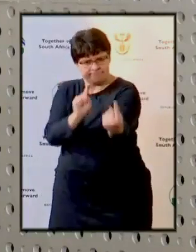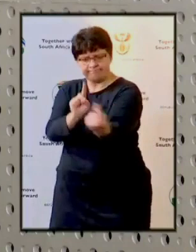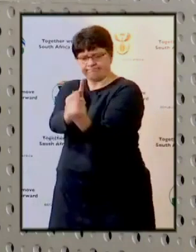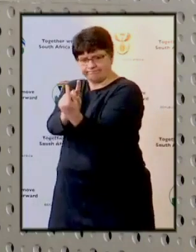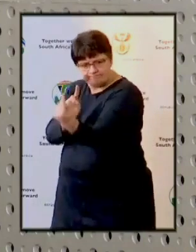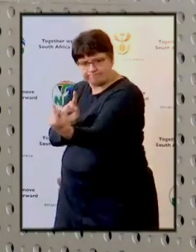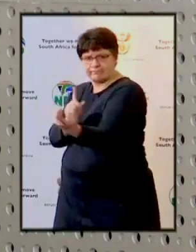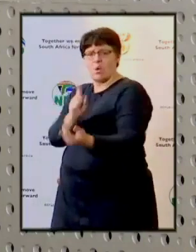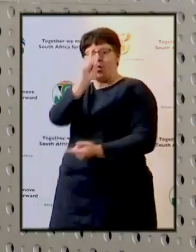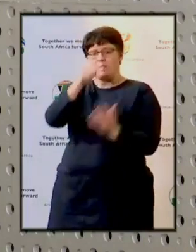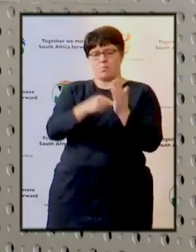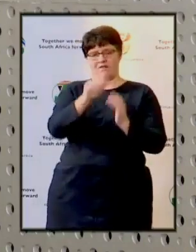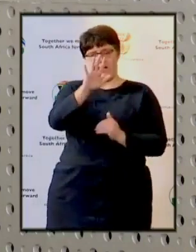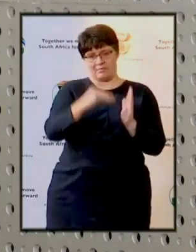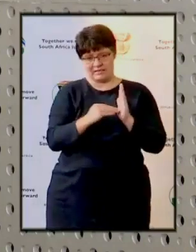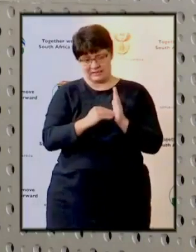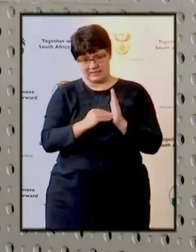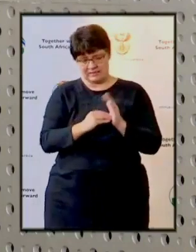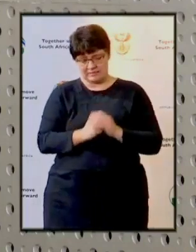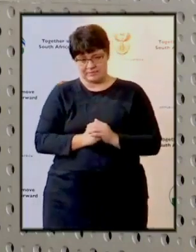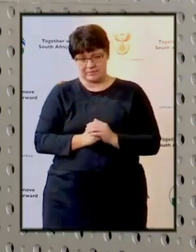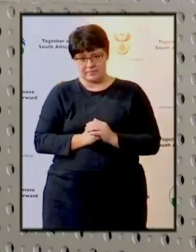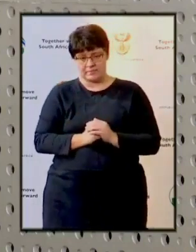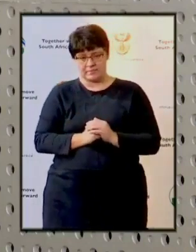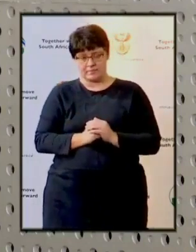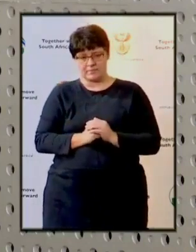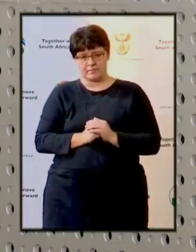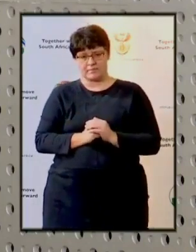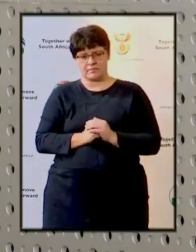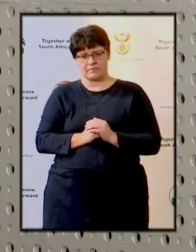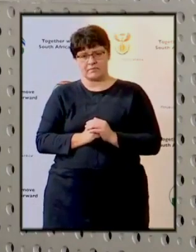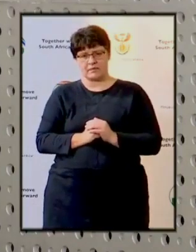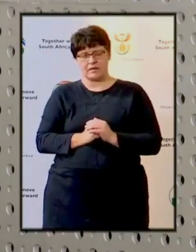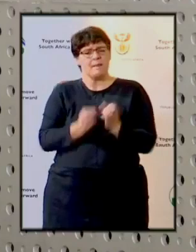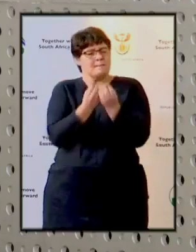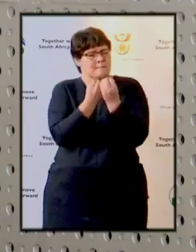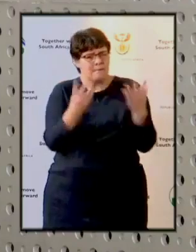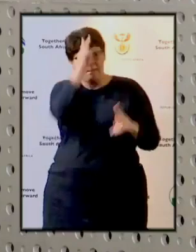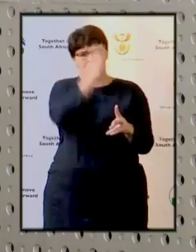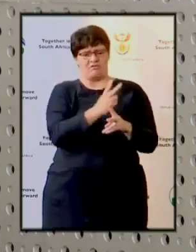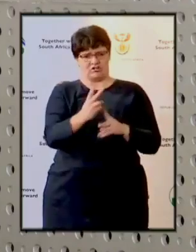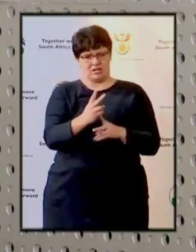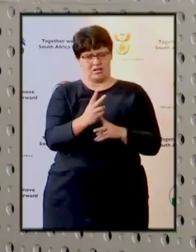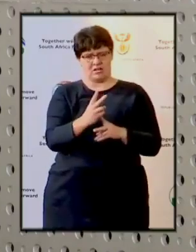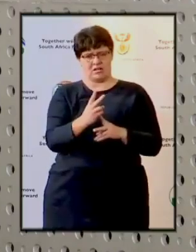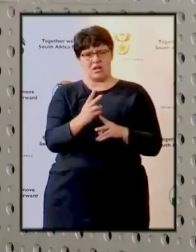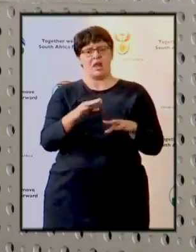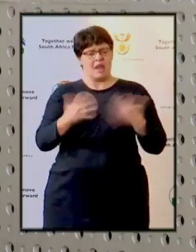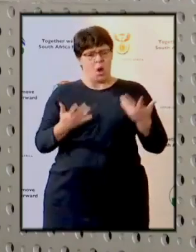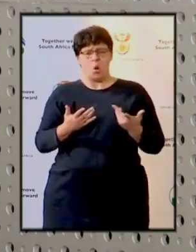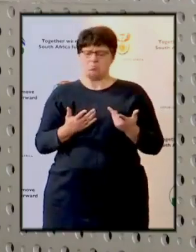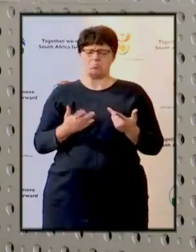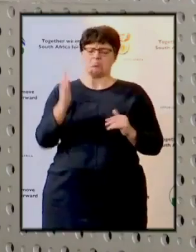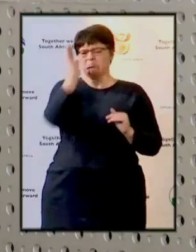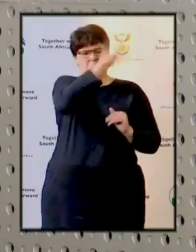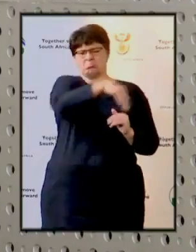of 1.5 meters between workers. An increasing number of professionals are beginning to work from home,